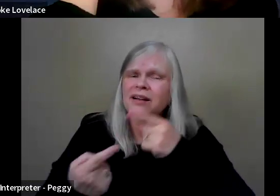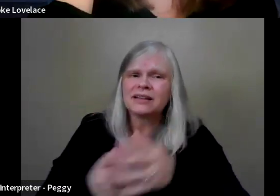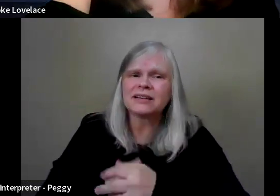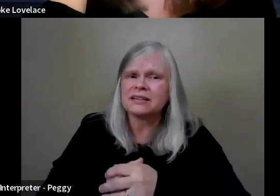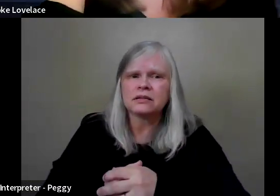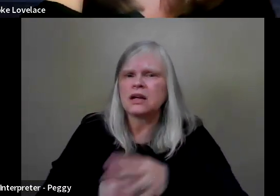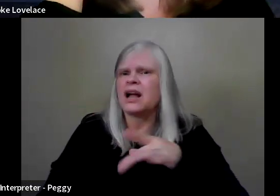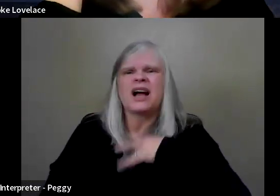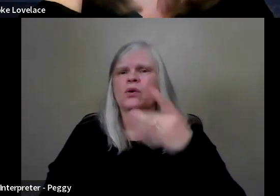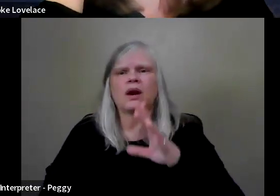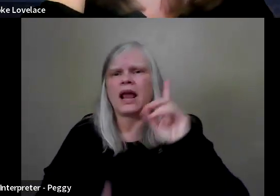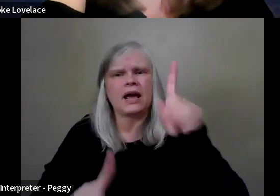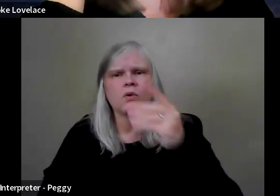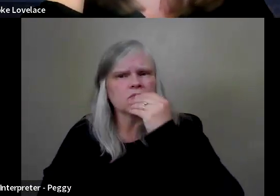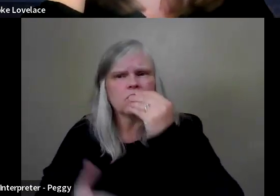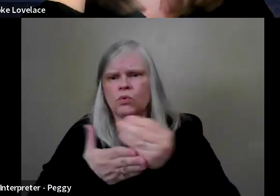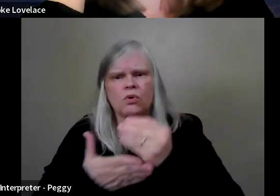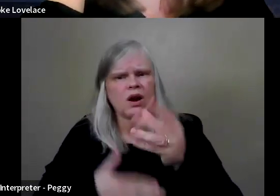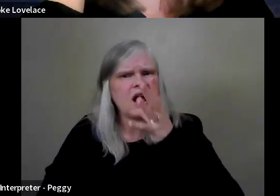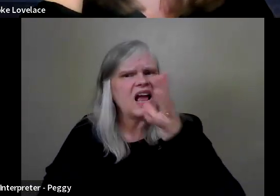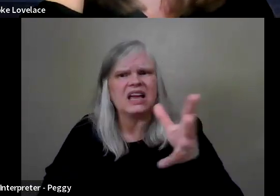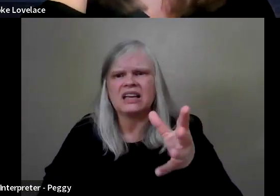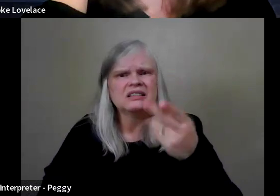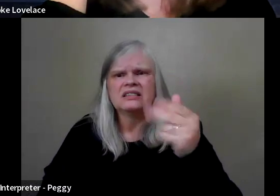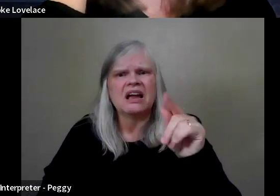I don't like the grocery store. I hate the grocery store.